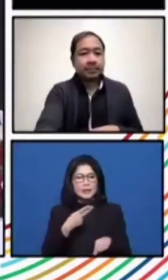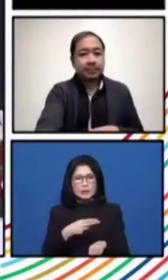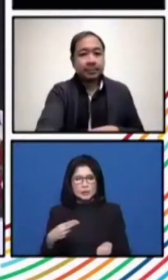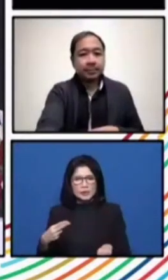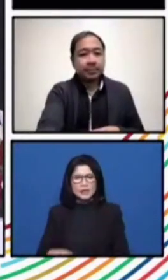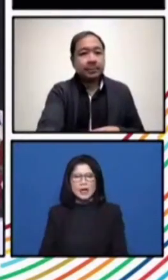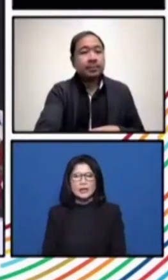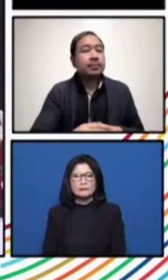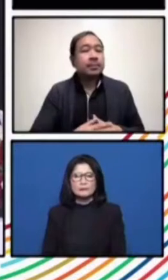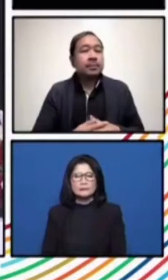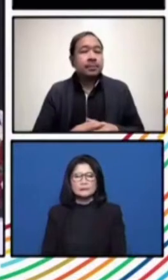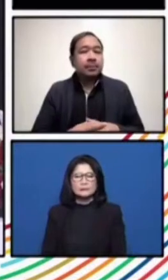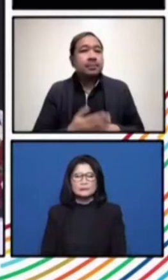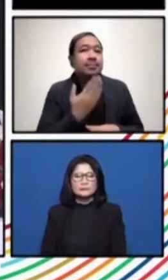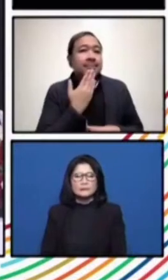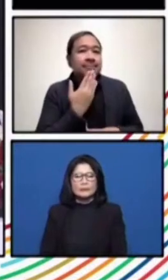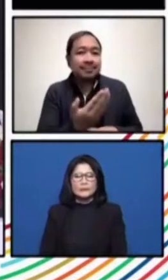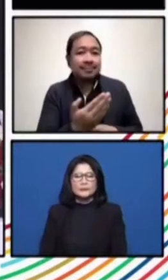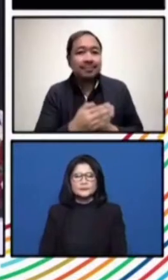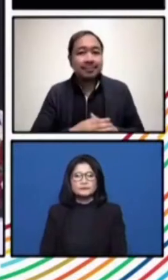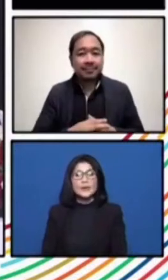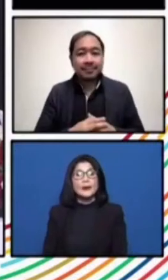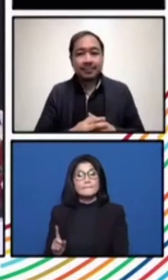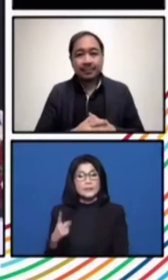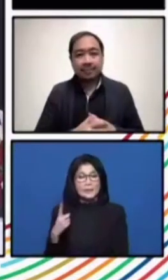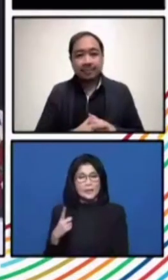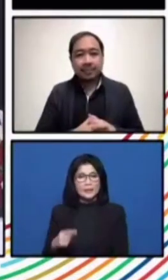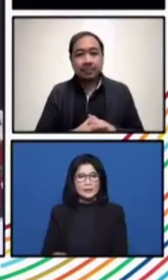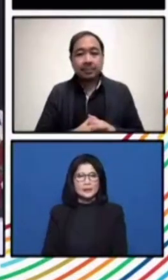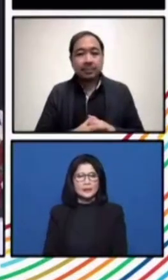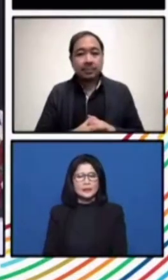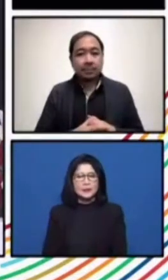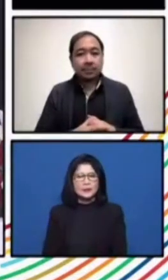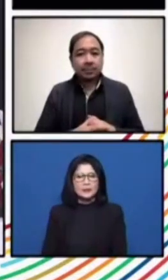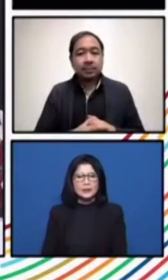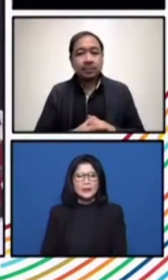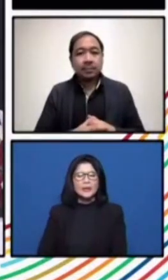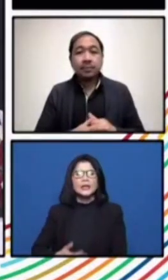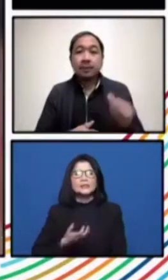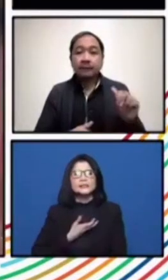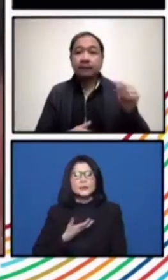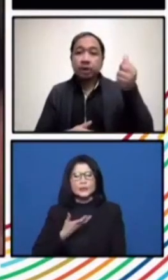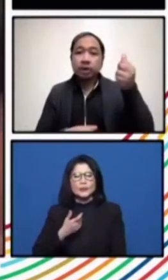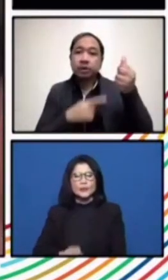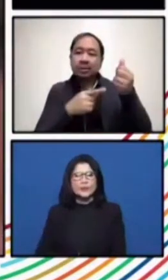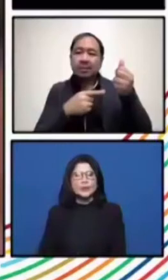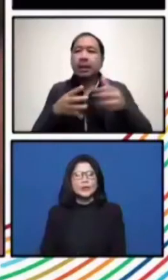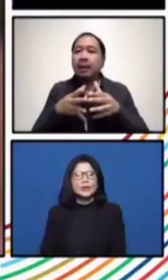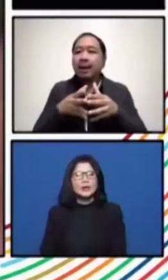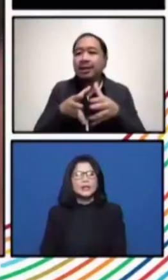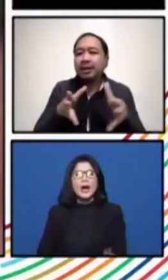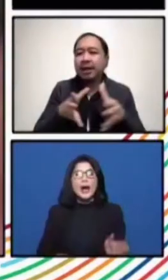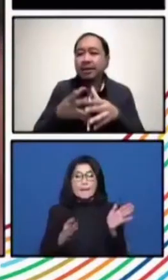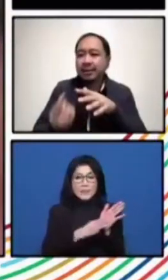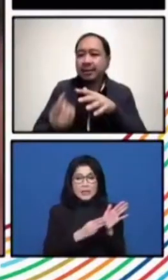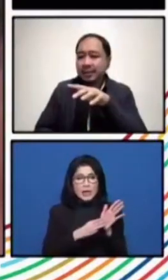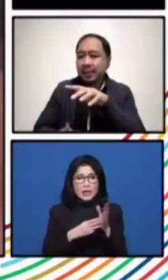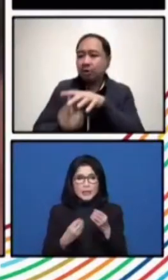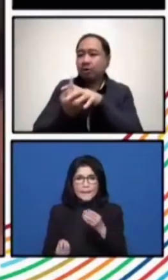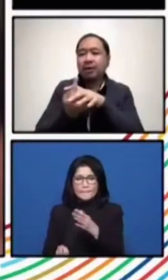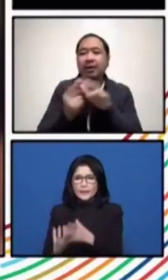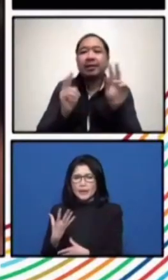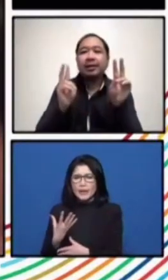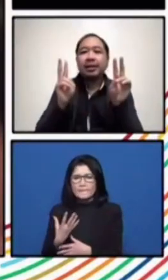first off first of all I would like to talk about the emerging issues that have not been addressed